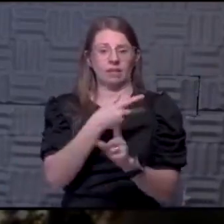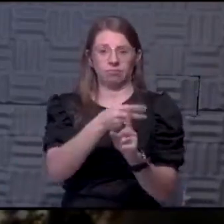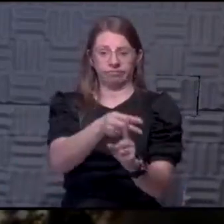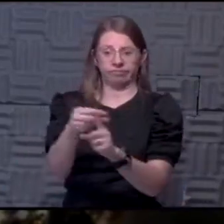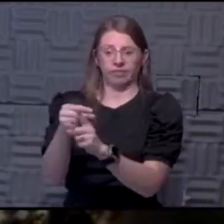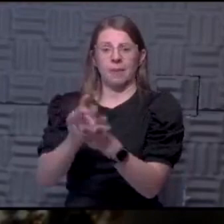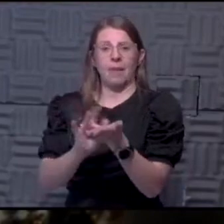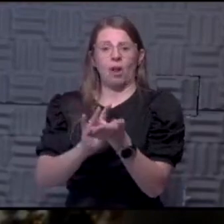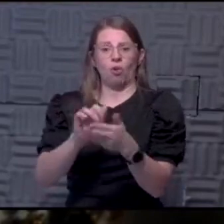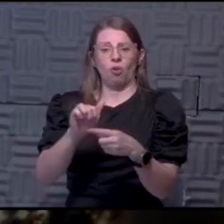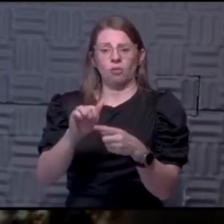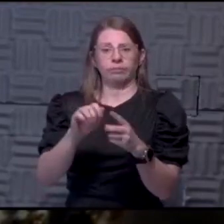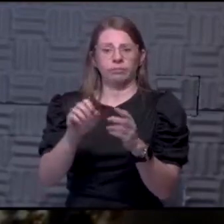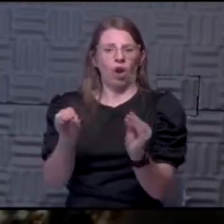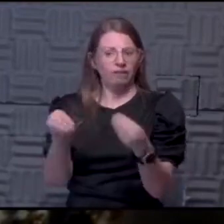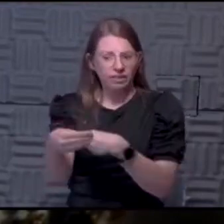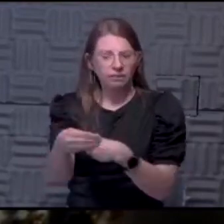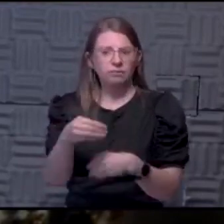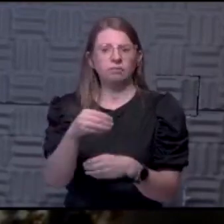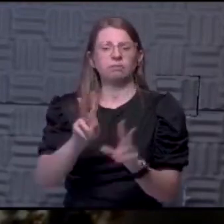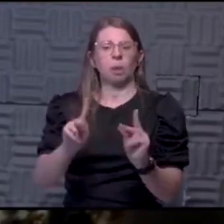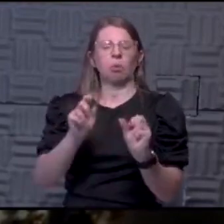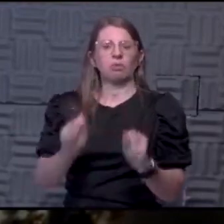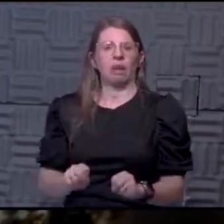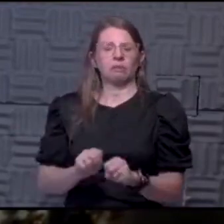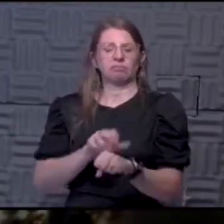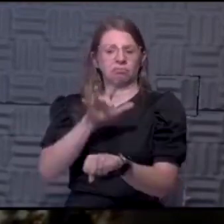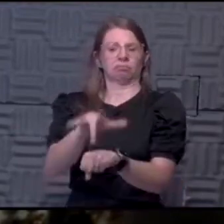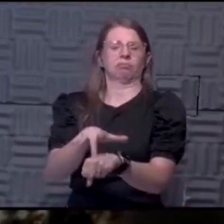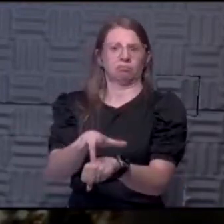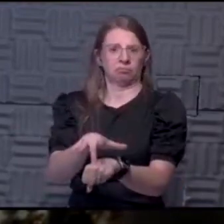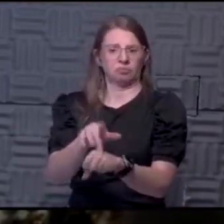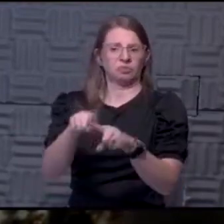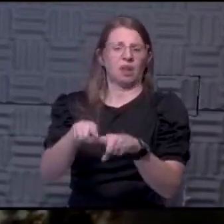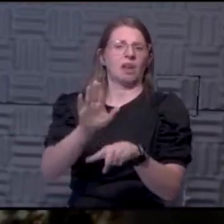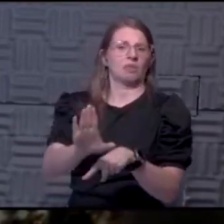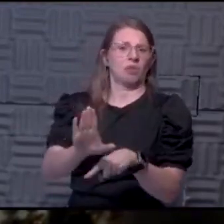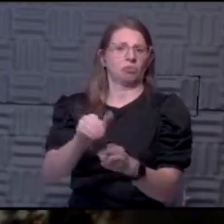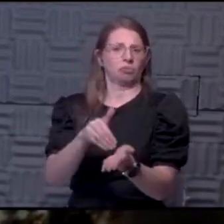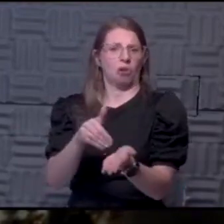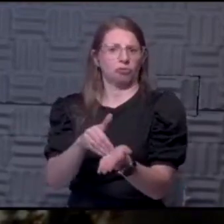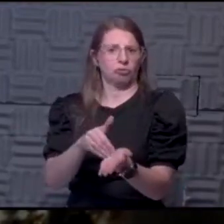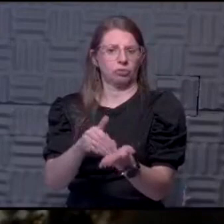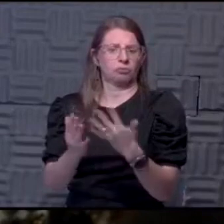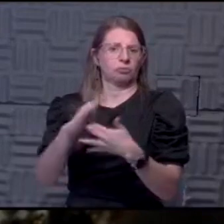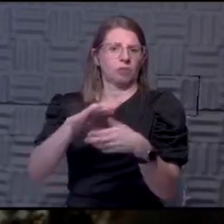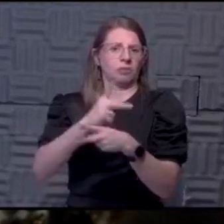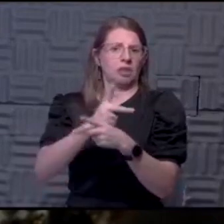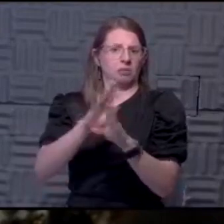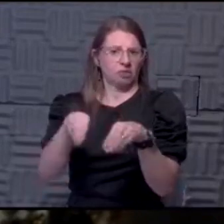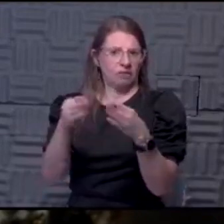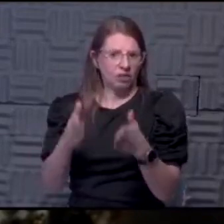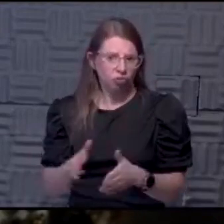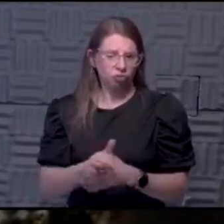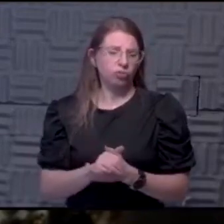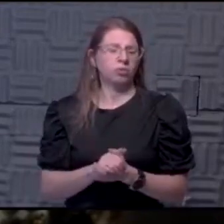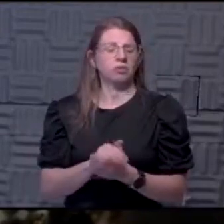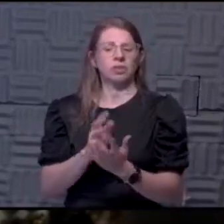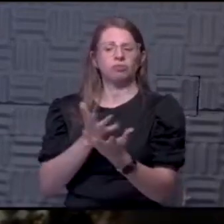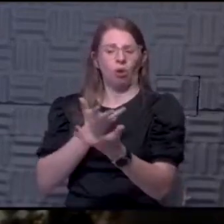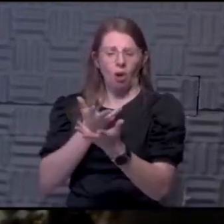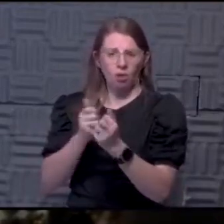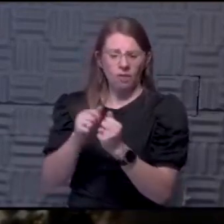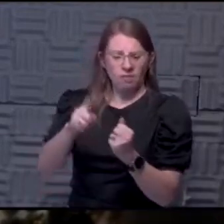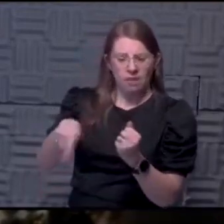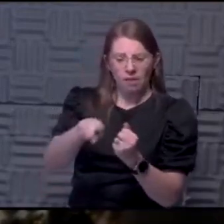medical practices and where people can rely on their physicians and primary care providers and others to talk with them about